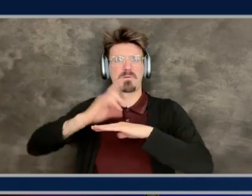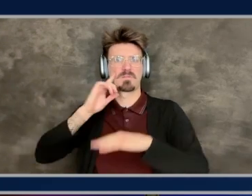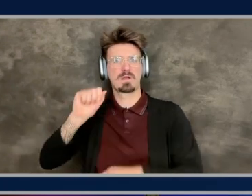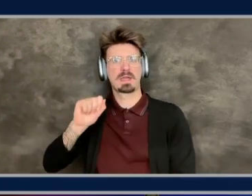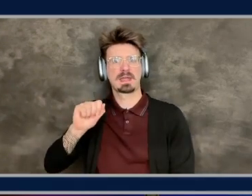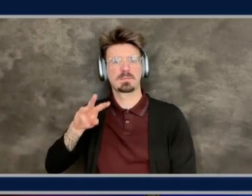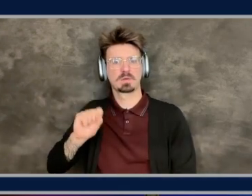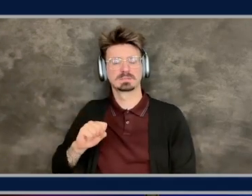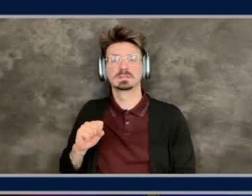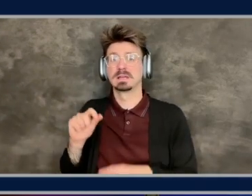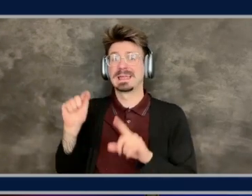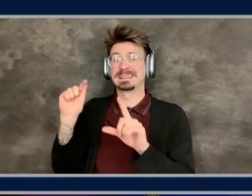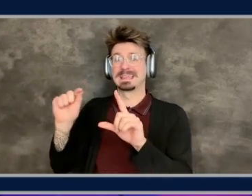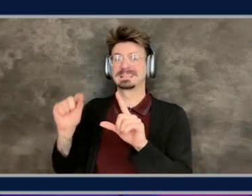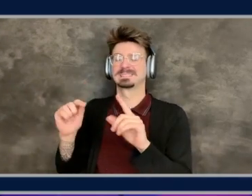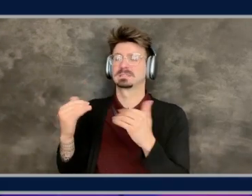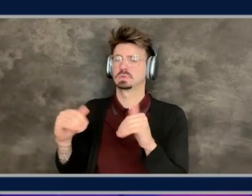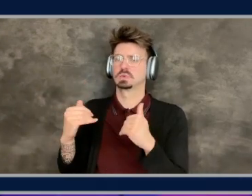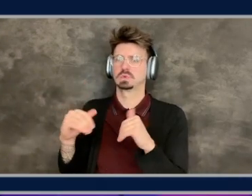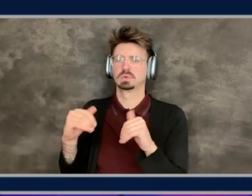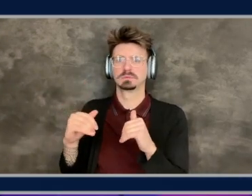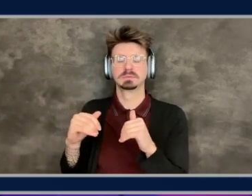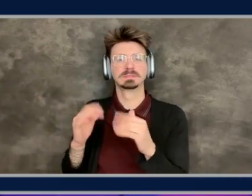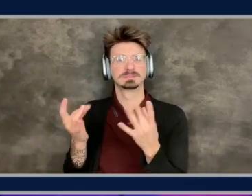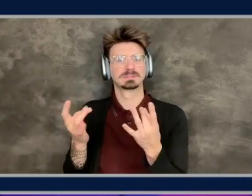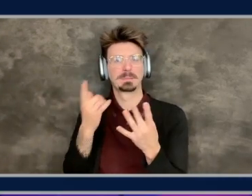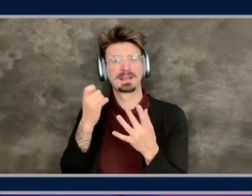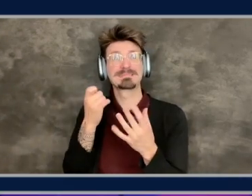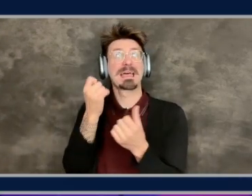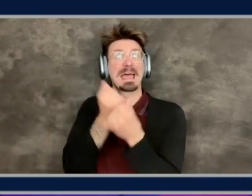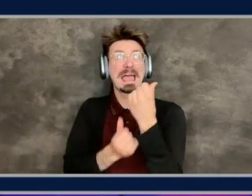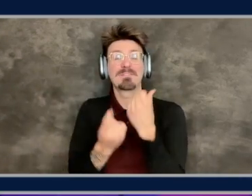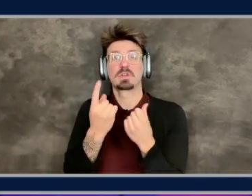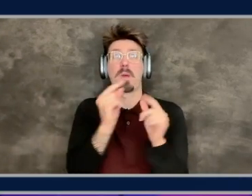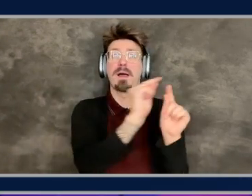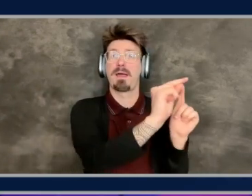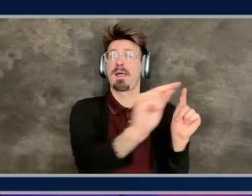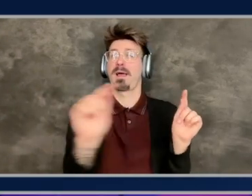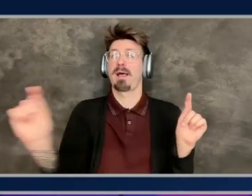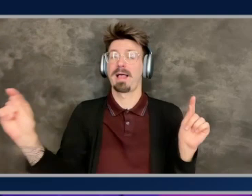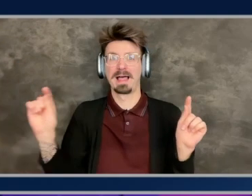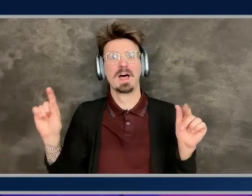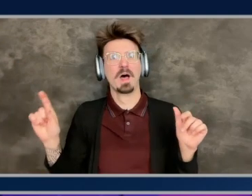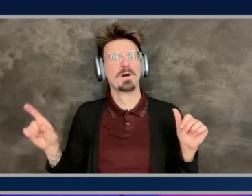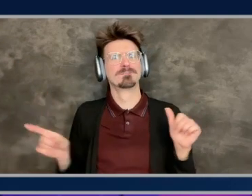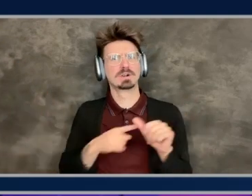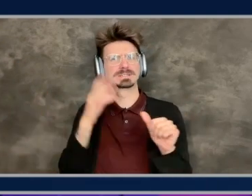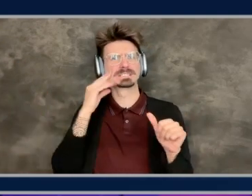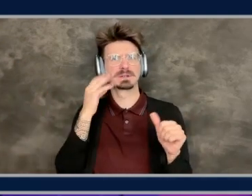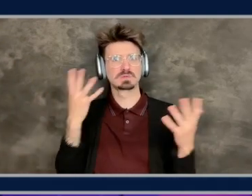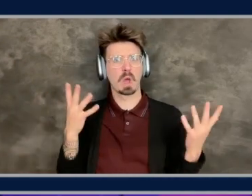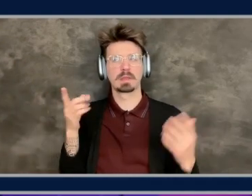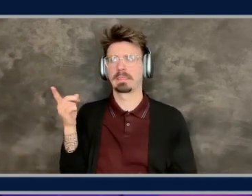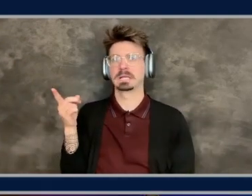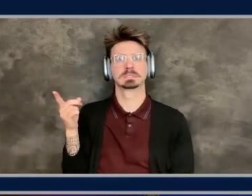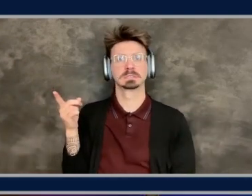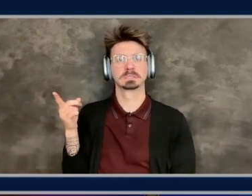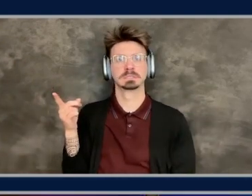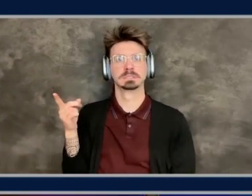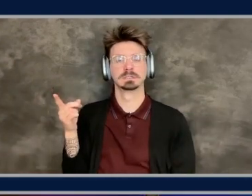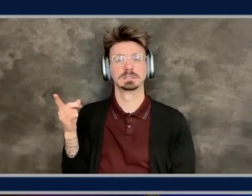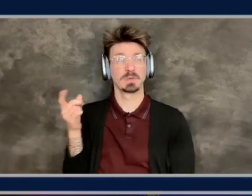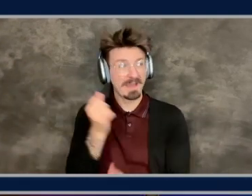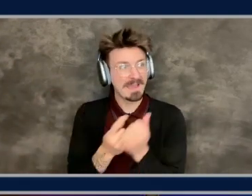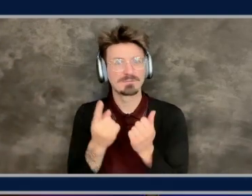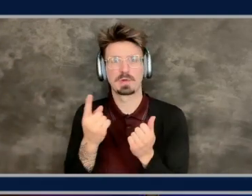is especially everyone's first. That's right. Because everyone's first thing they do is launch an EC2. So this is where it starts for everybody. 100%.